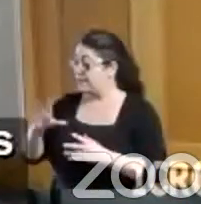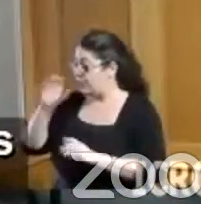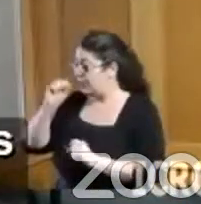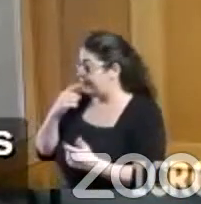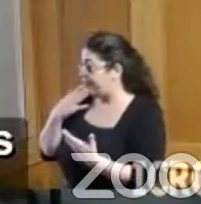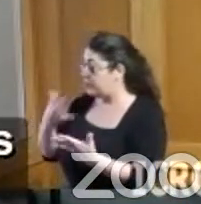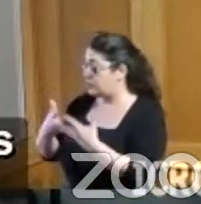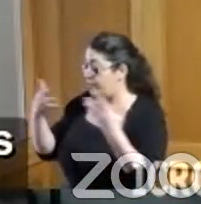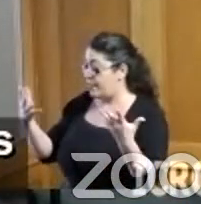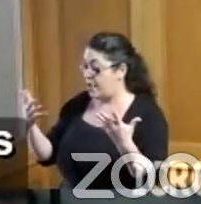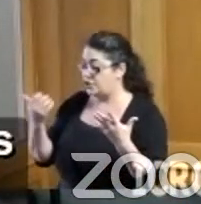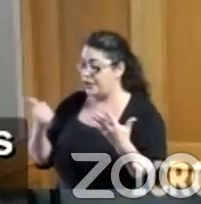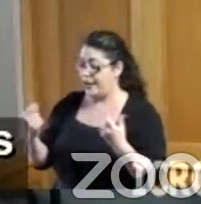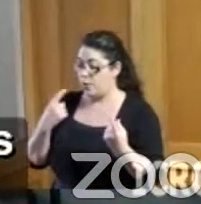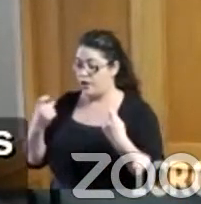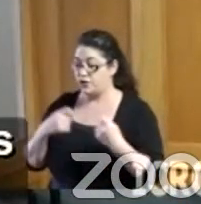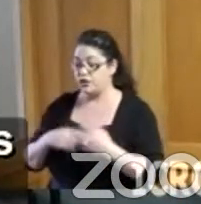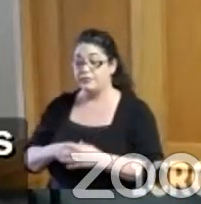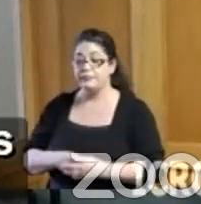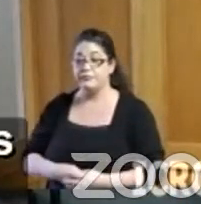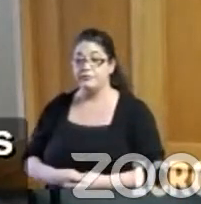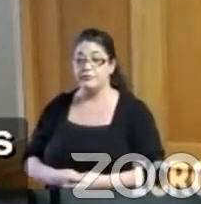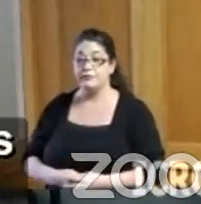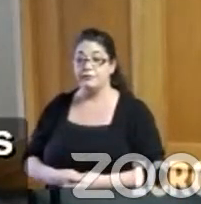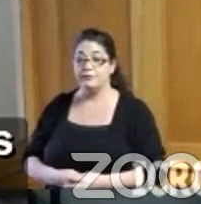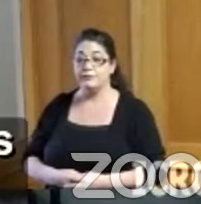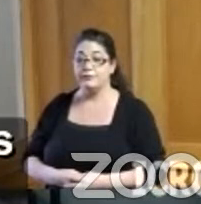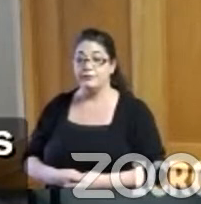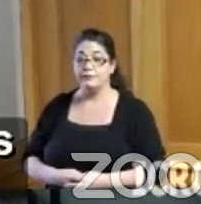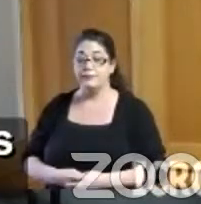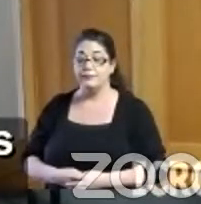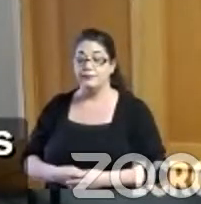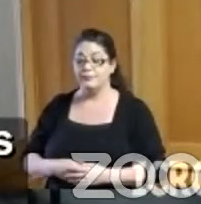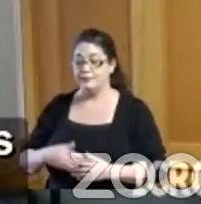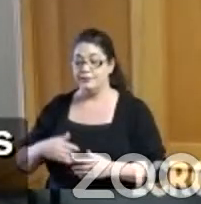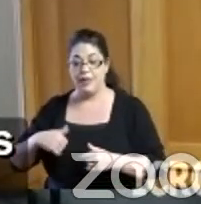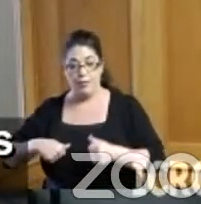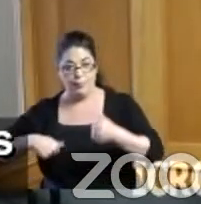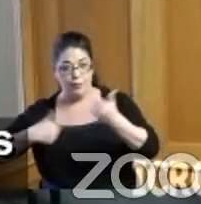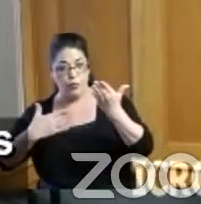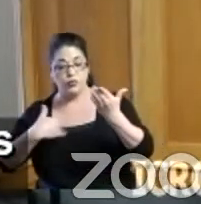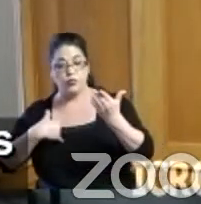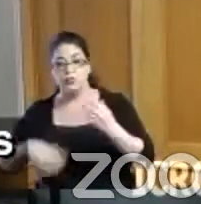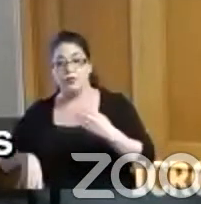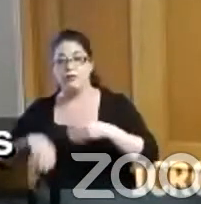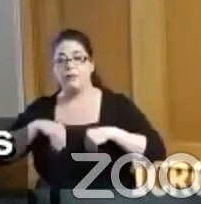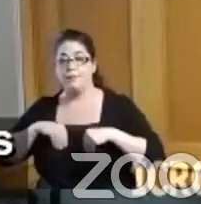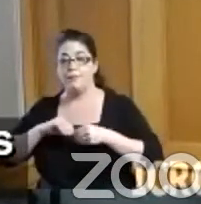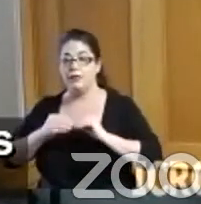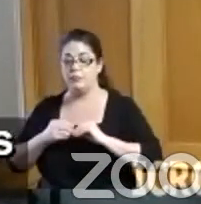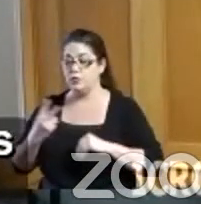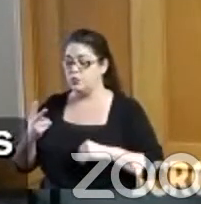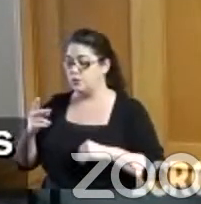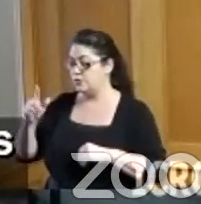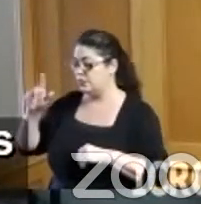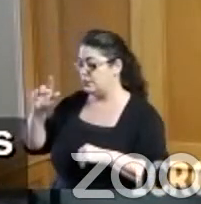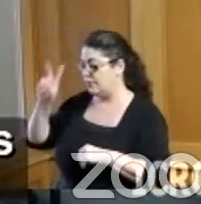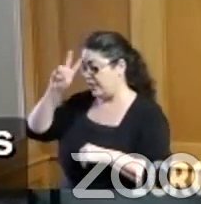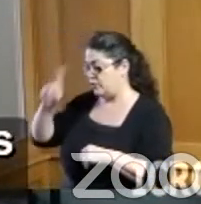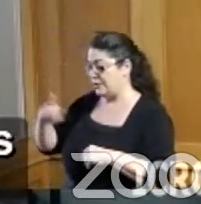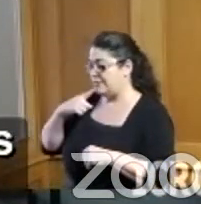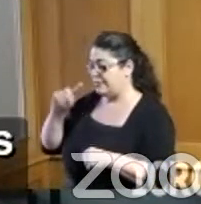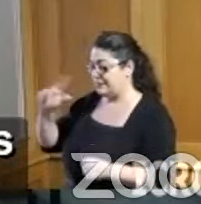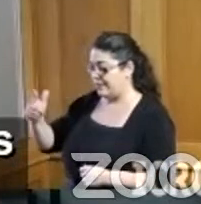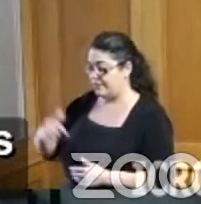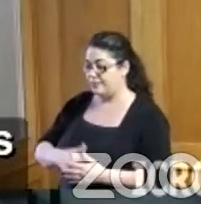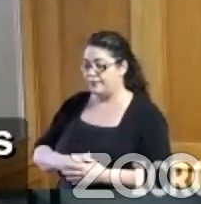questions on item number two? No questions. I'd like to make a motion to adopt item number two. Second. Commissioner